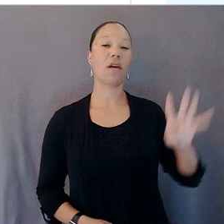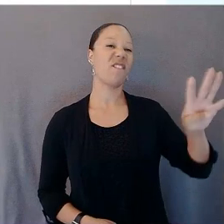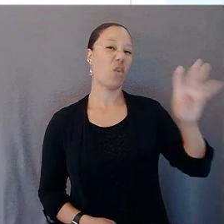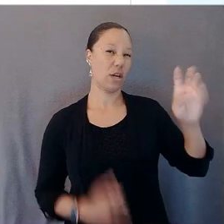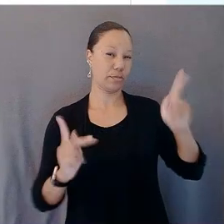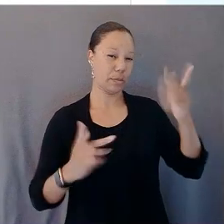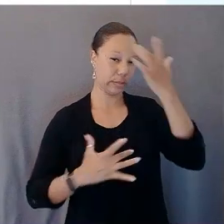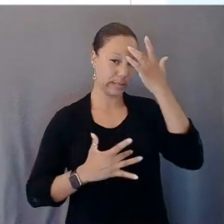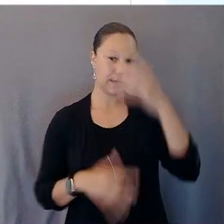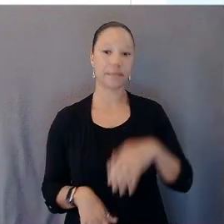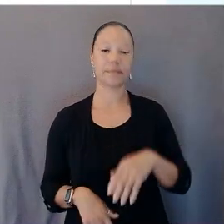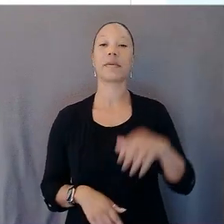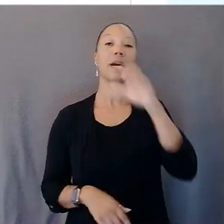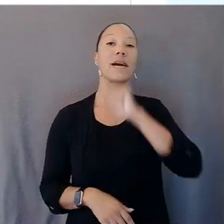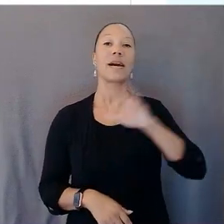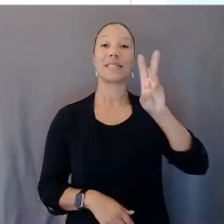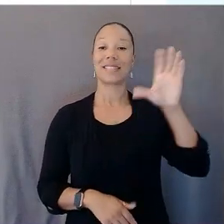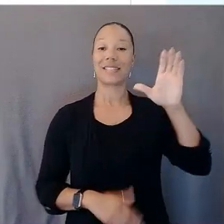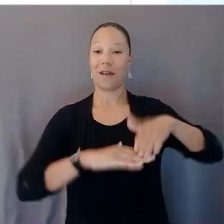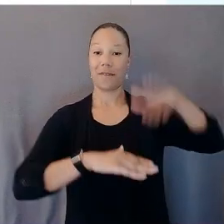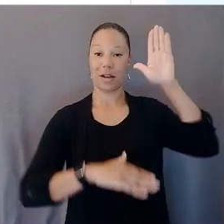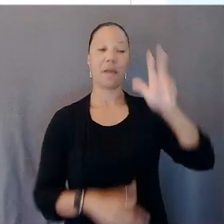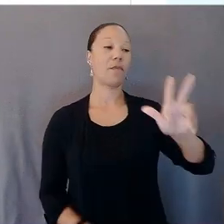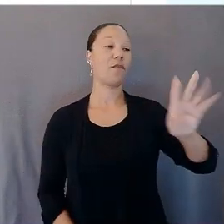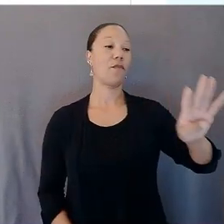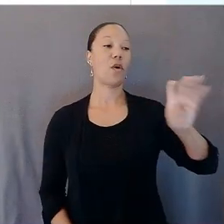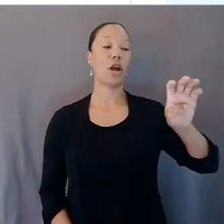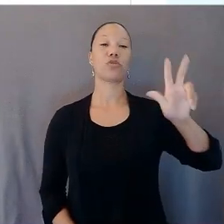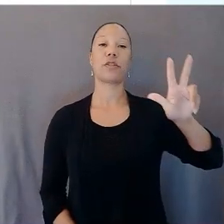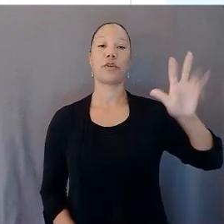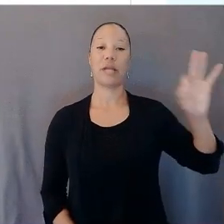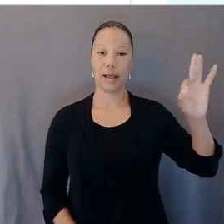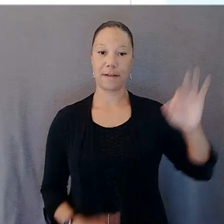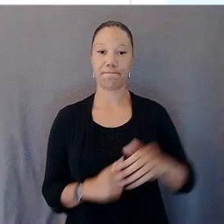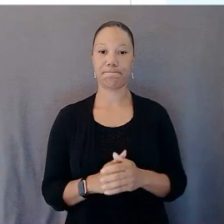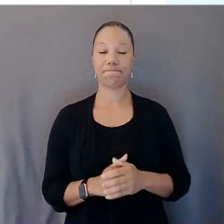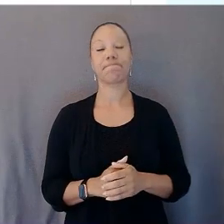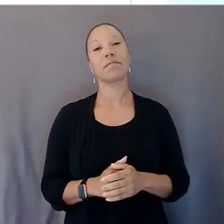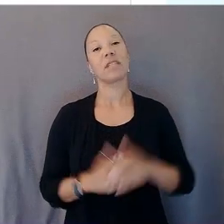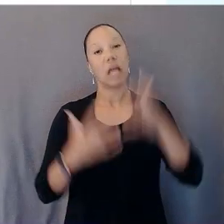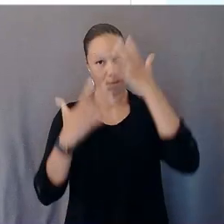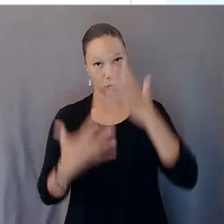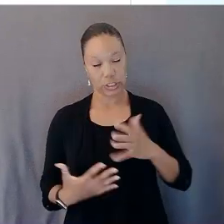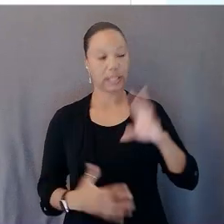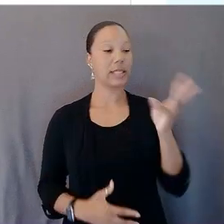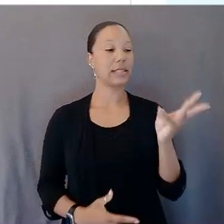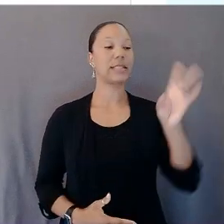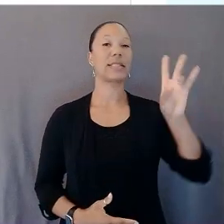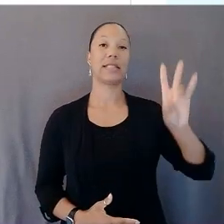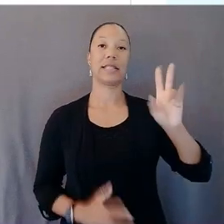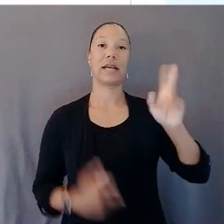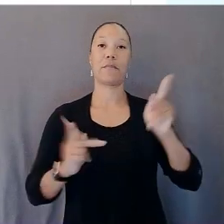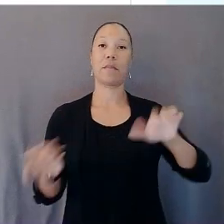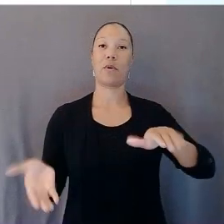there are 439 confirmed cases. 67 individuals have unfortunately died from complications